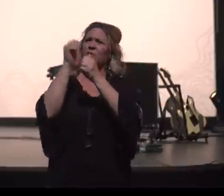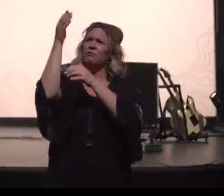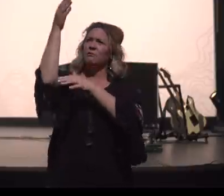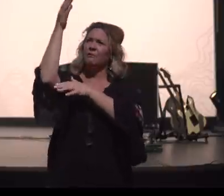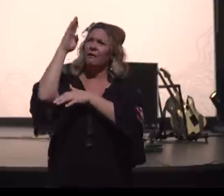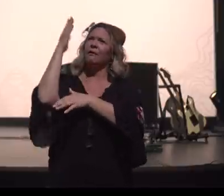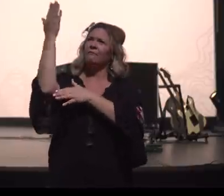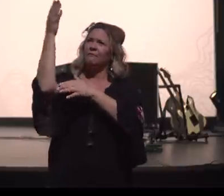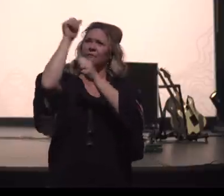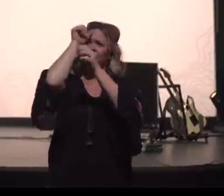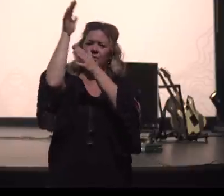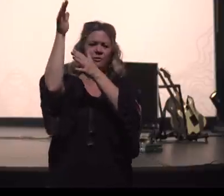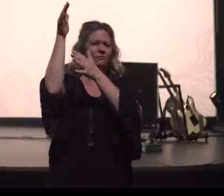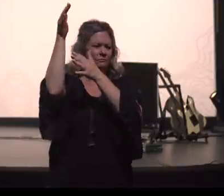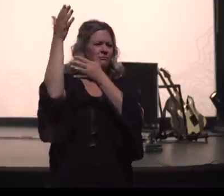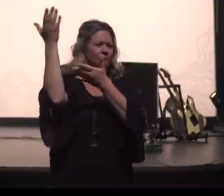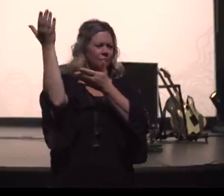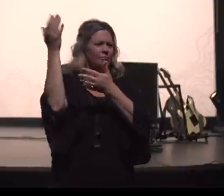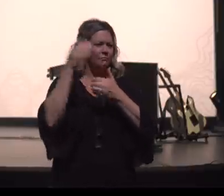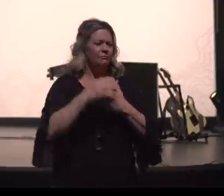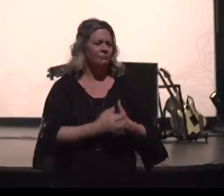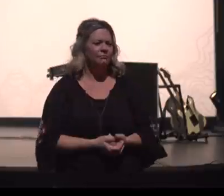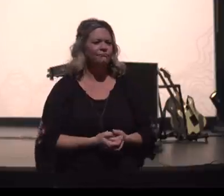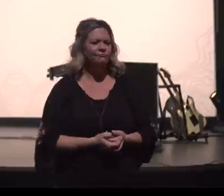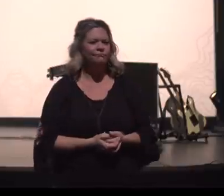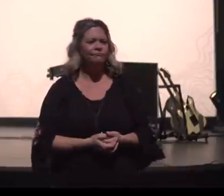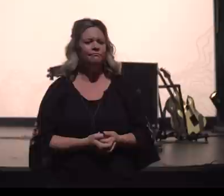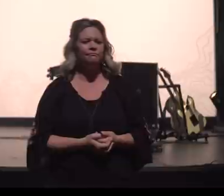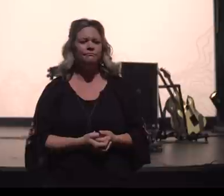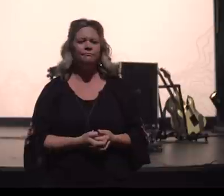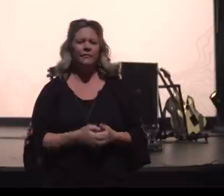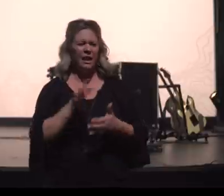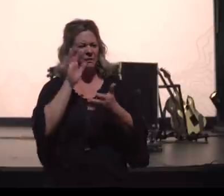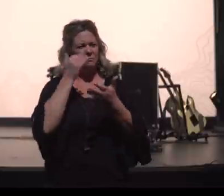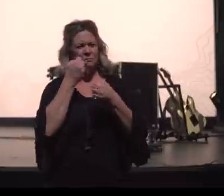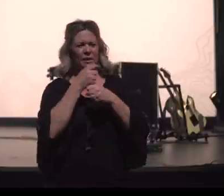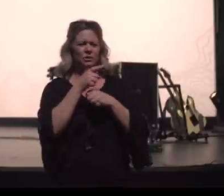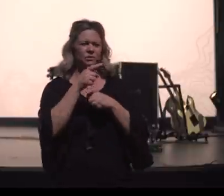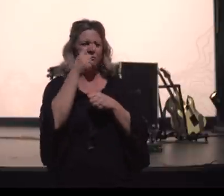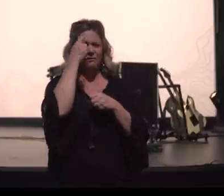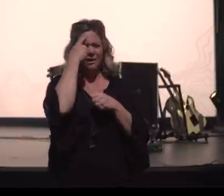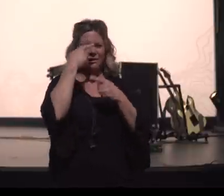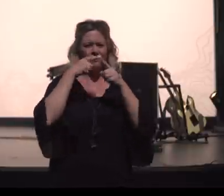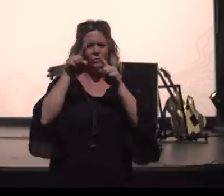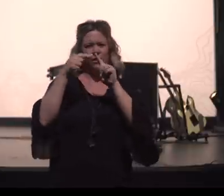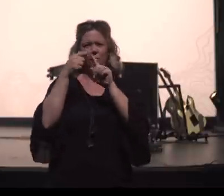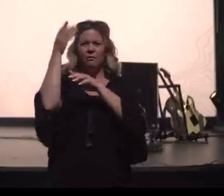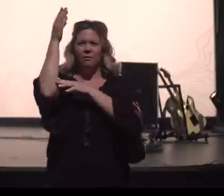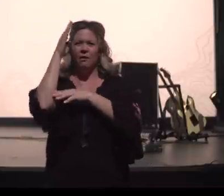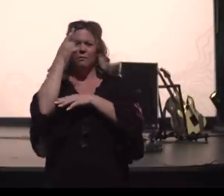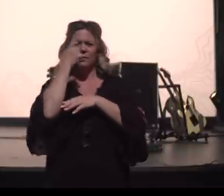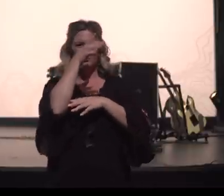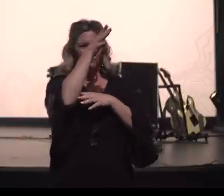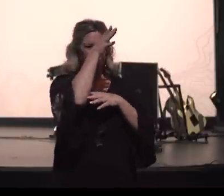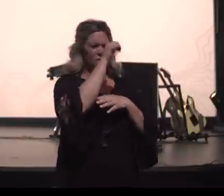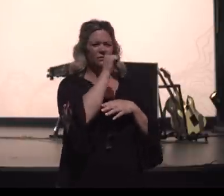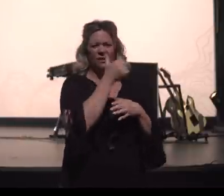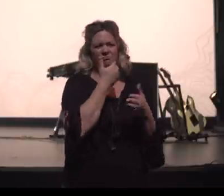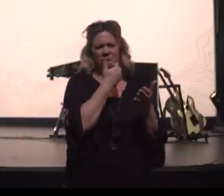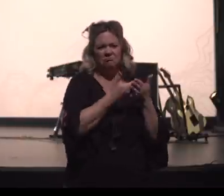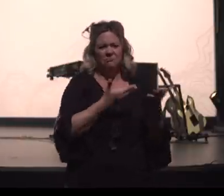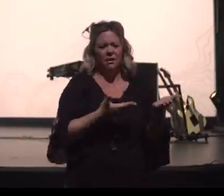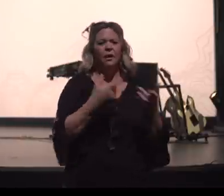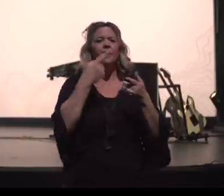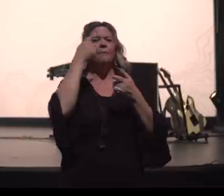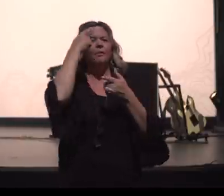view God the Father. It's kind of messed you up a little bit. But just picture the perfect